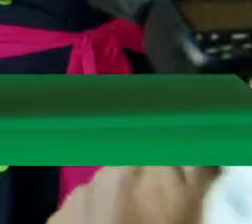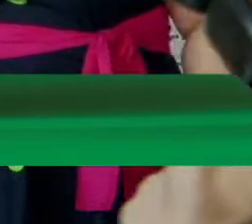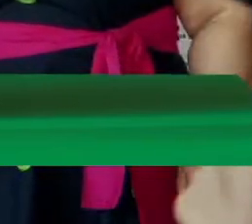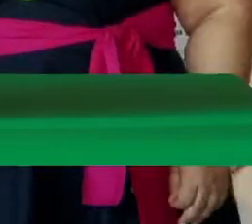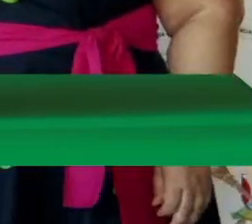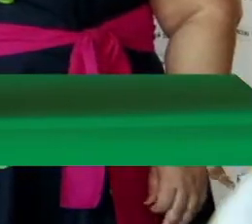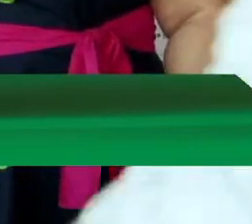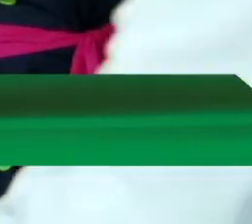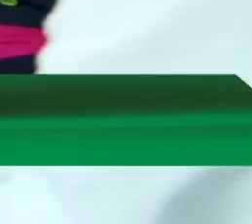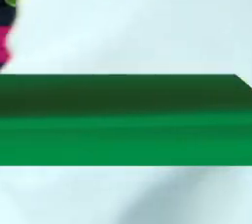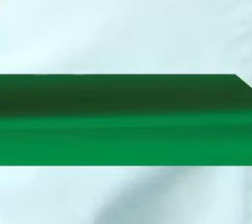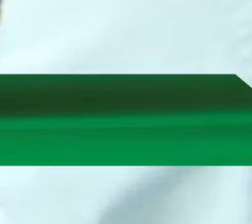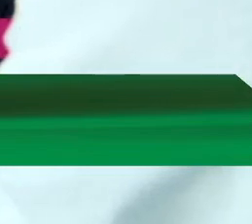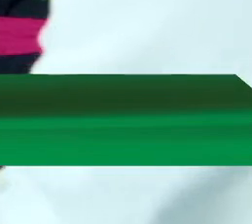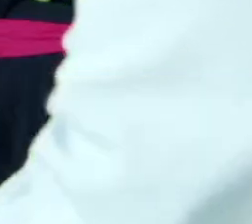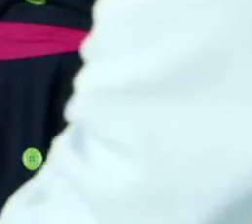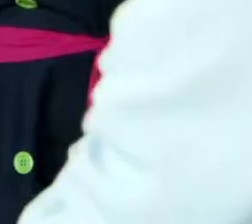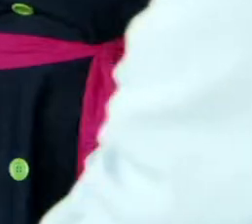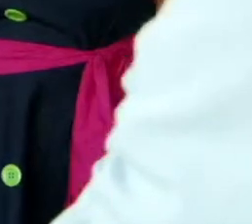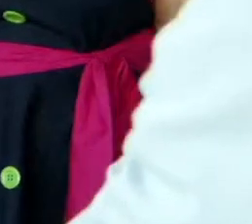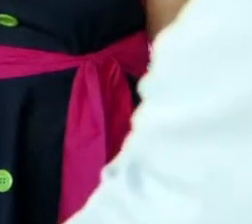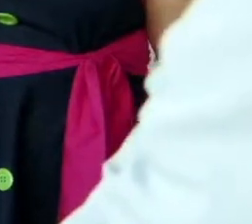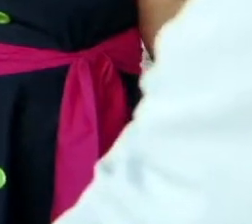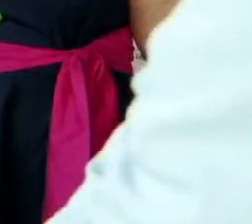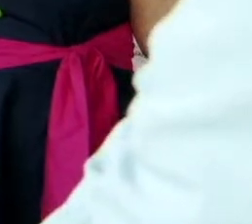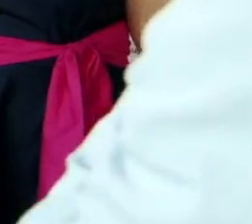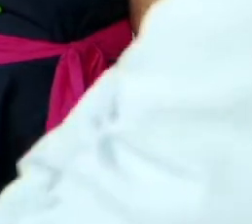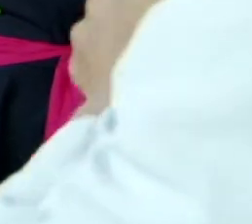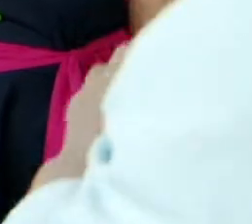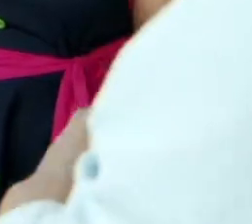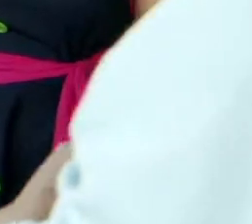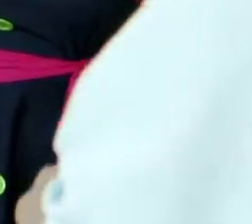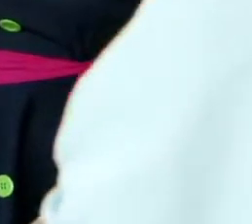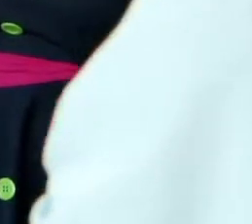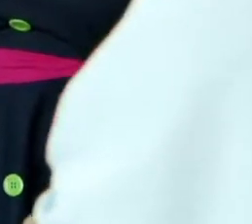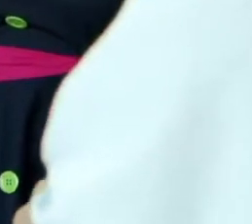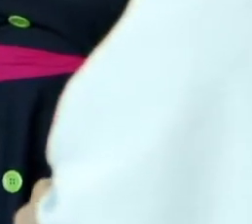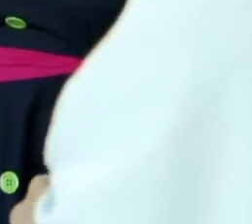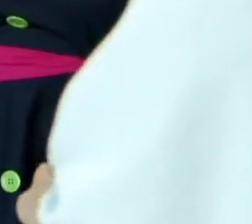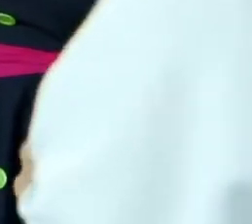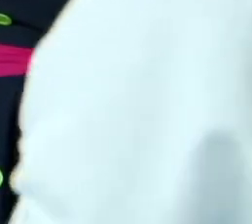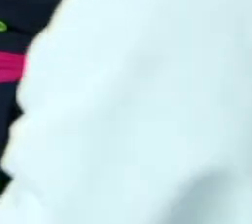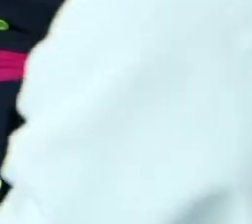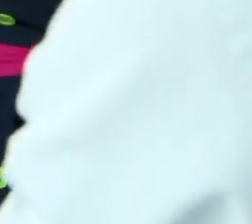ukunikezelwa kule nto. Ngoku ke sinikezela kuye i-sergeant at arms.